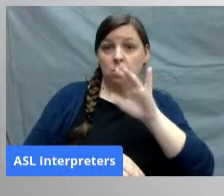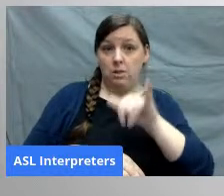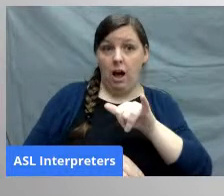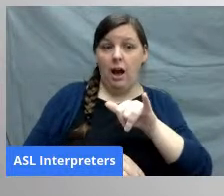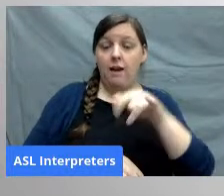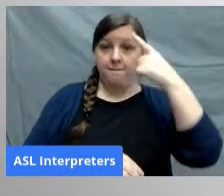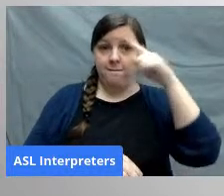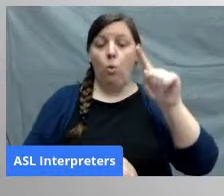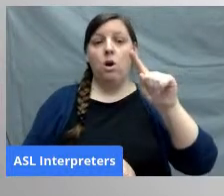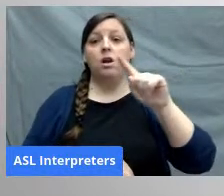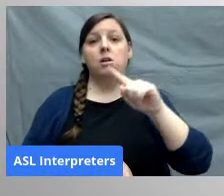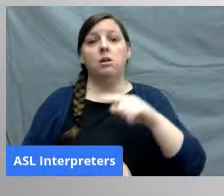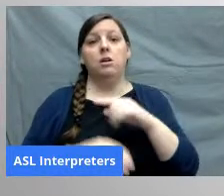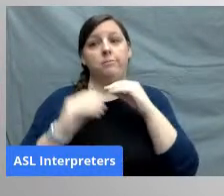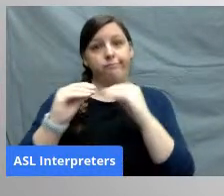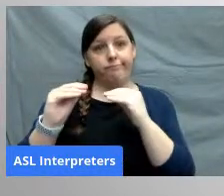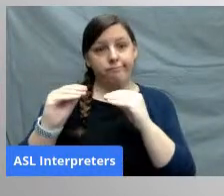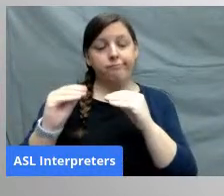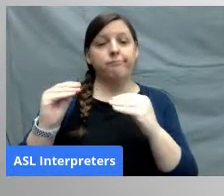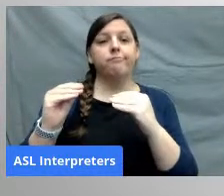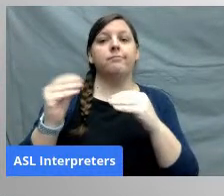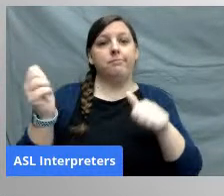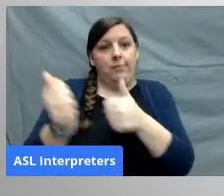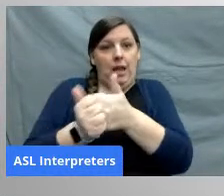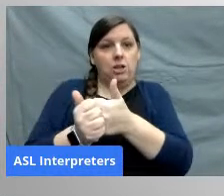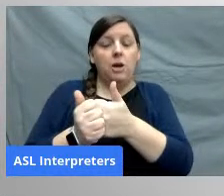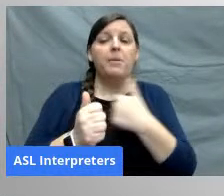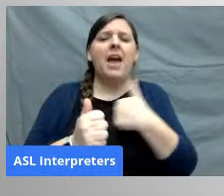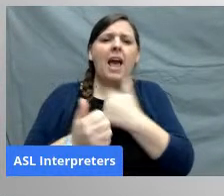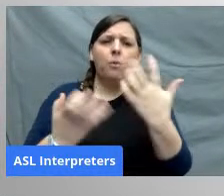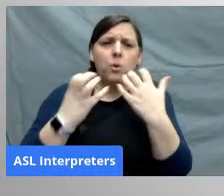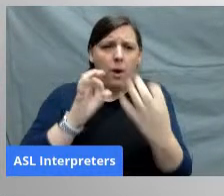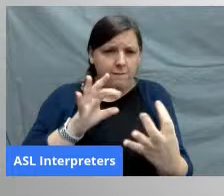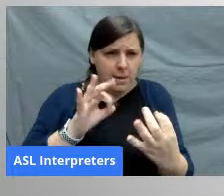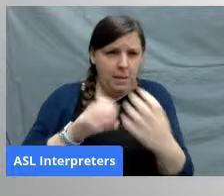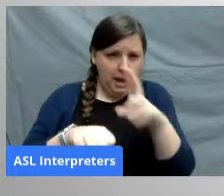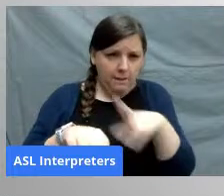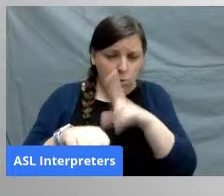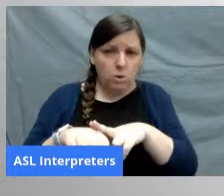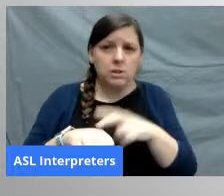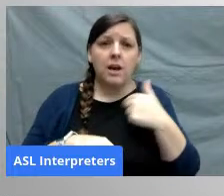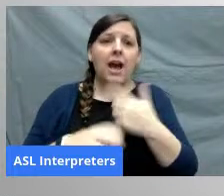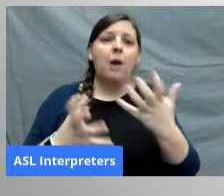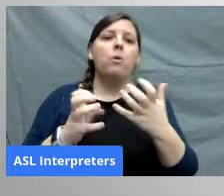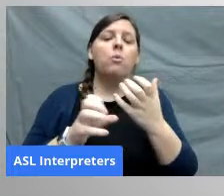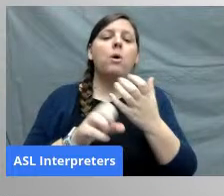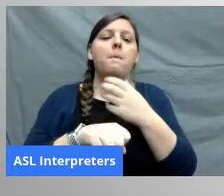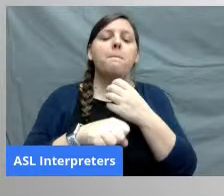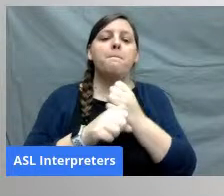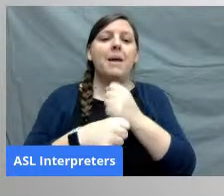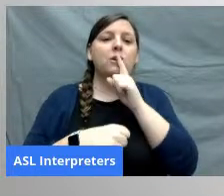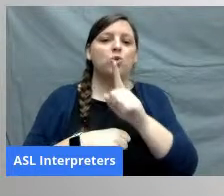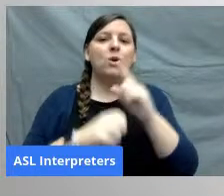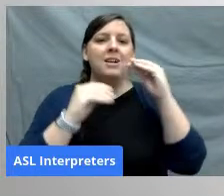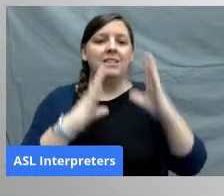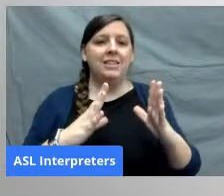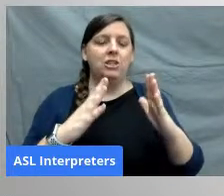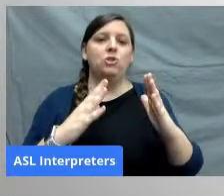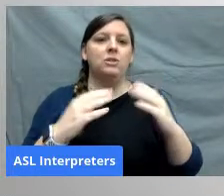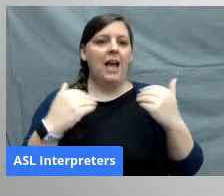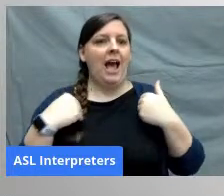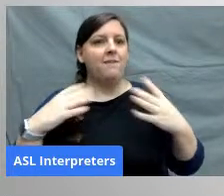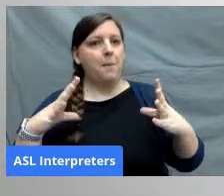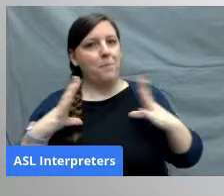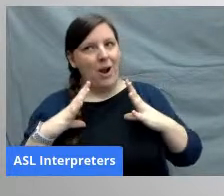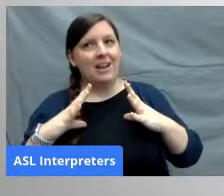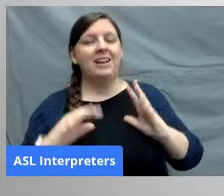We want to get feedback, of course, and we want to make sure that our teachers have a break. So our best and brightest